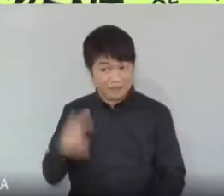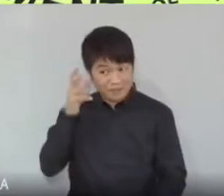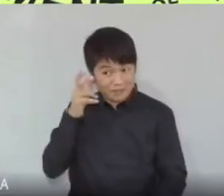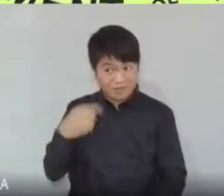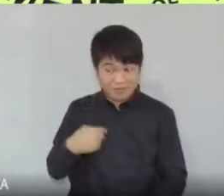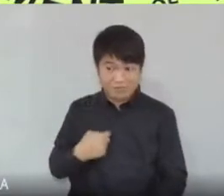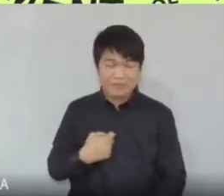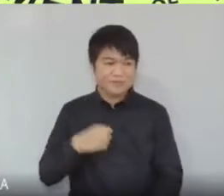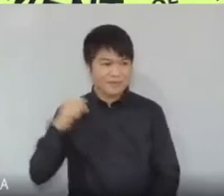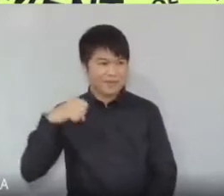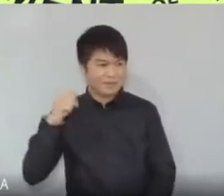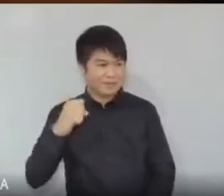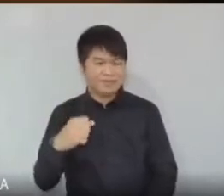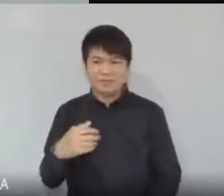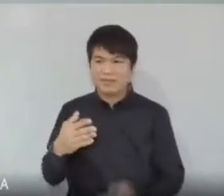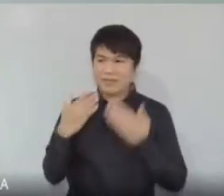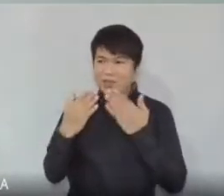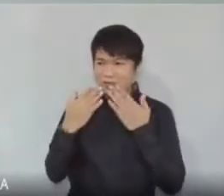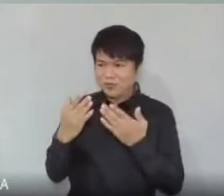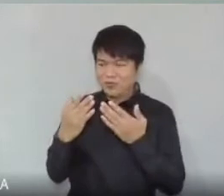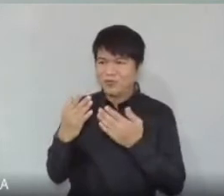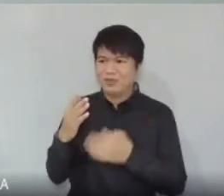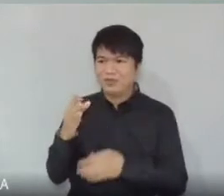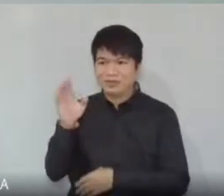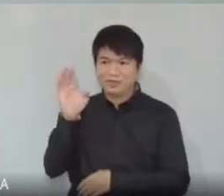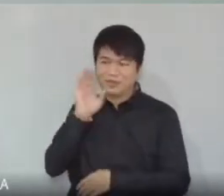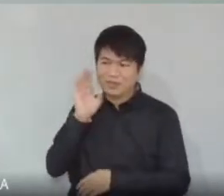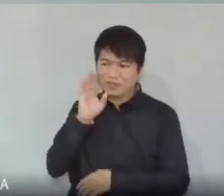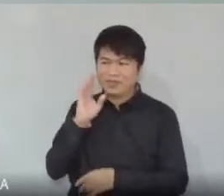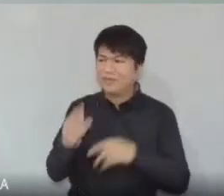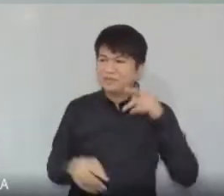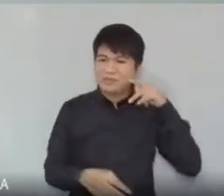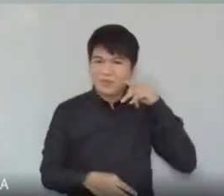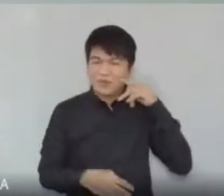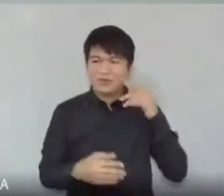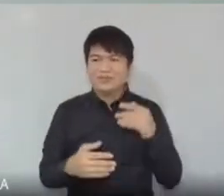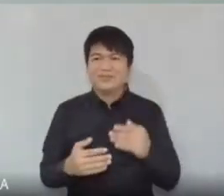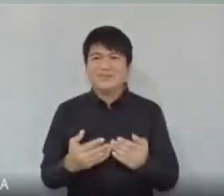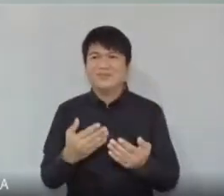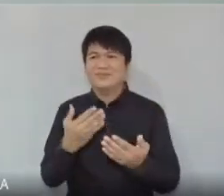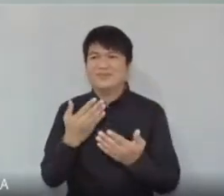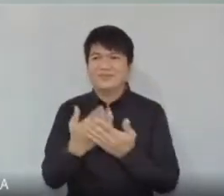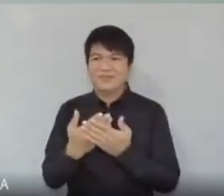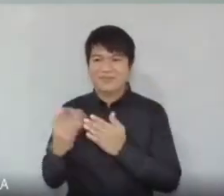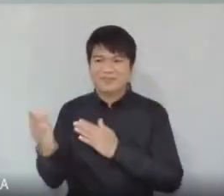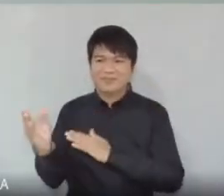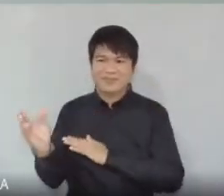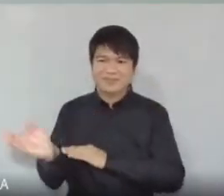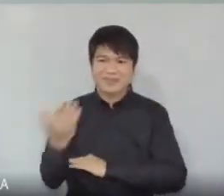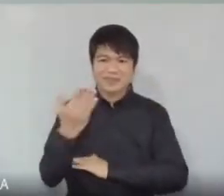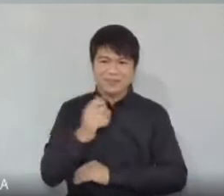gratitude for your presence in this event. And I would also like to greet Dr. Menchit Padilla, Dr.